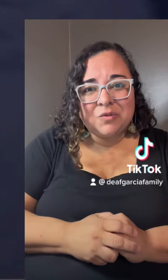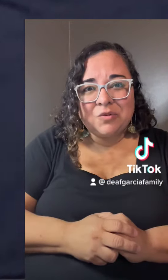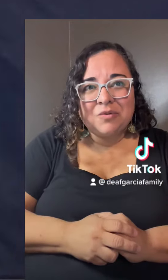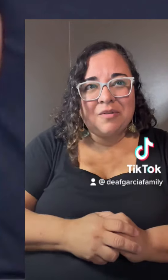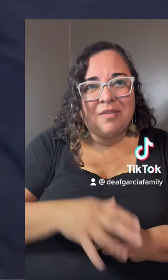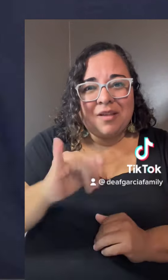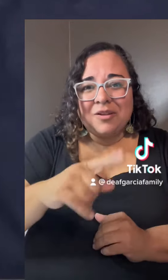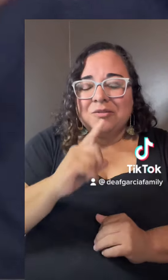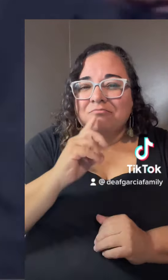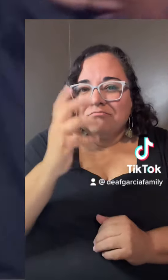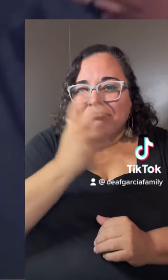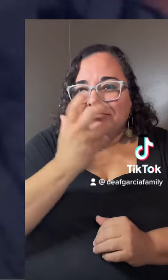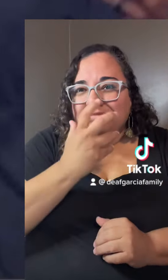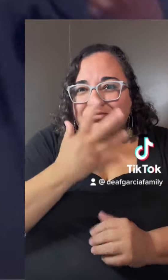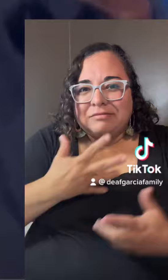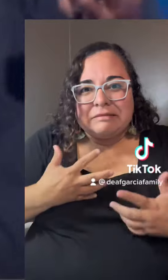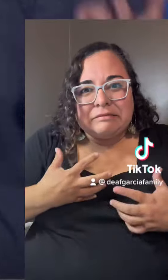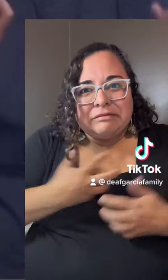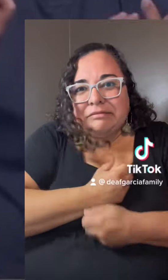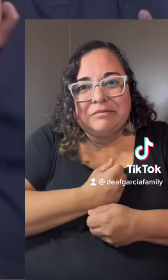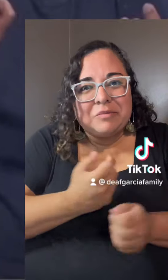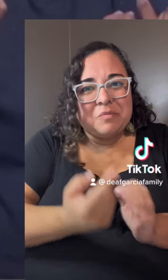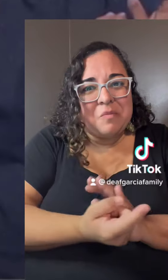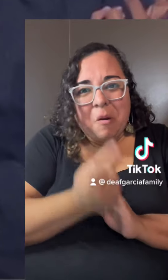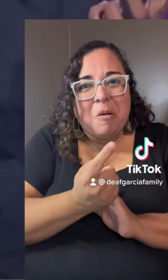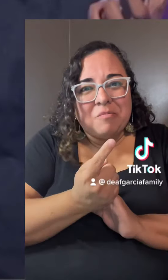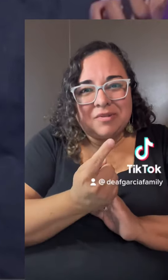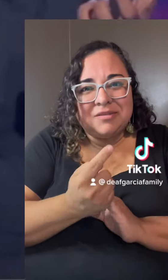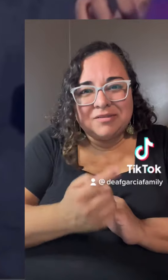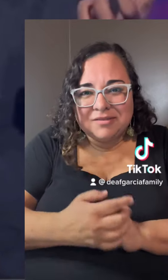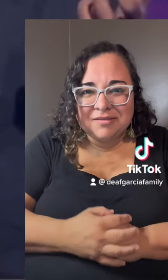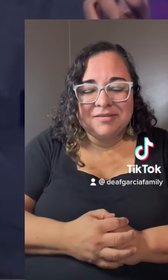It'll be the most terrifying moment of our lives.